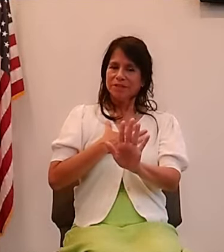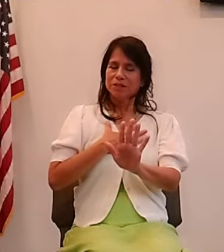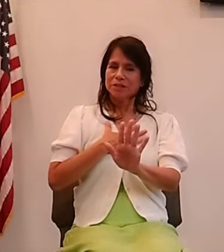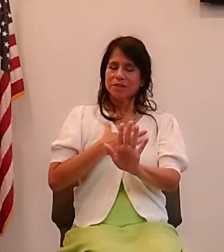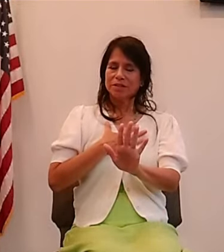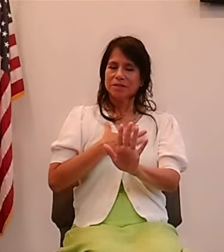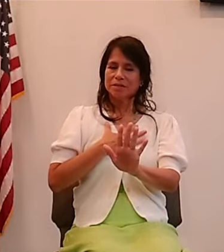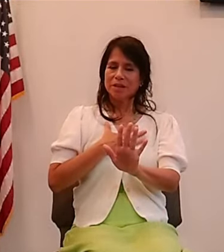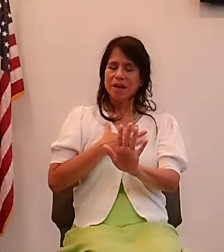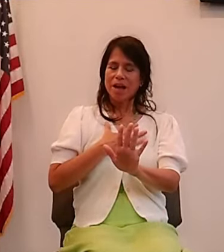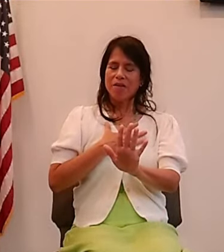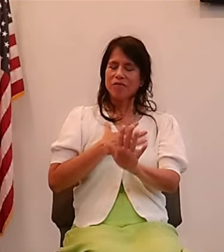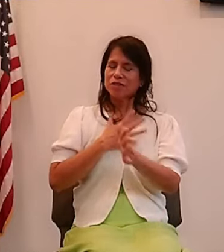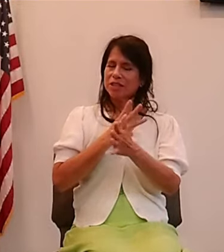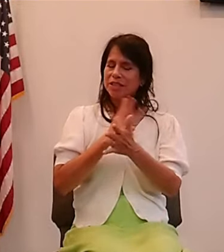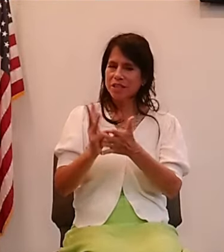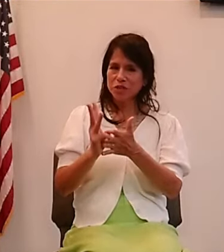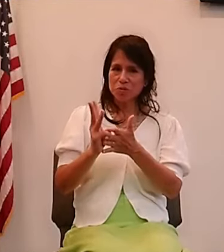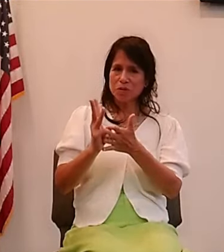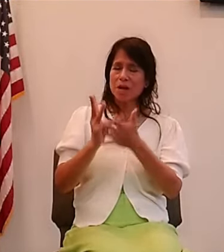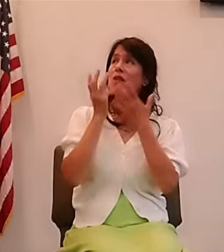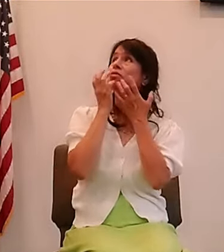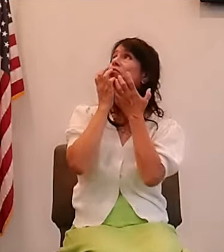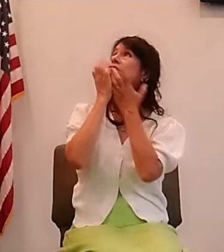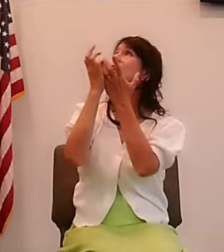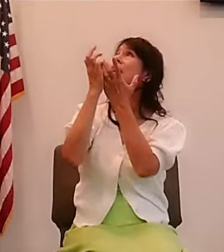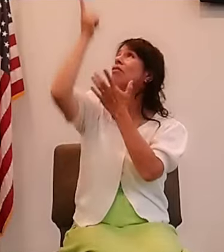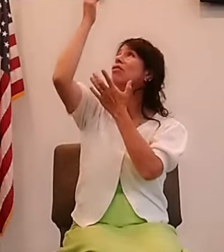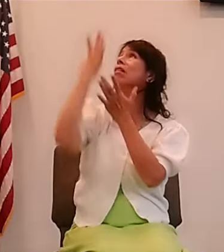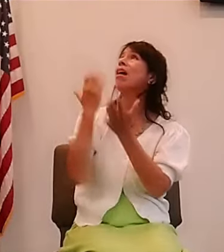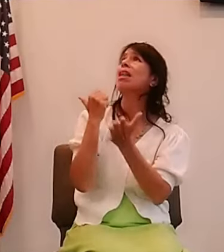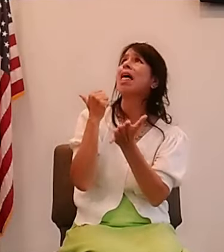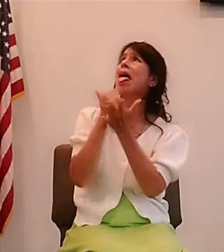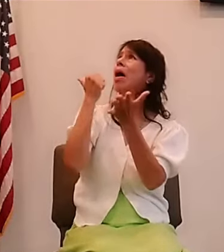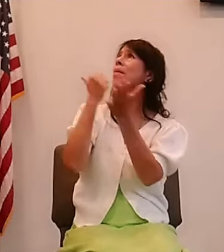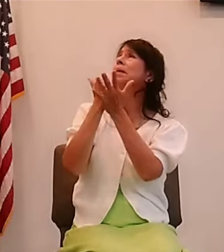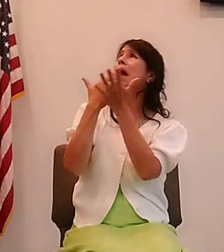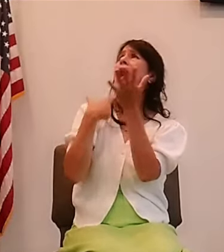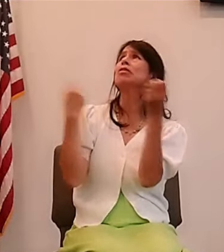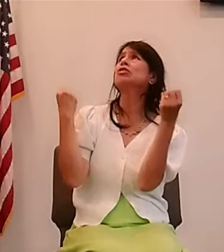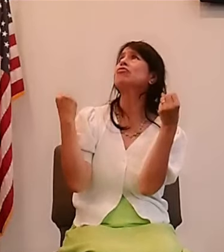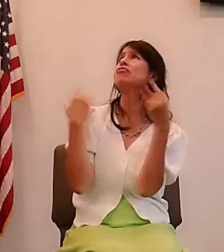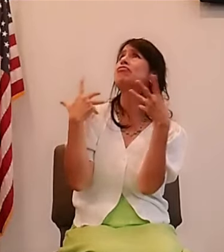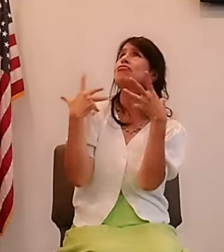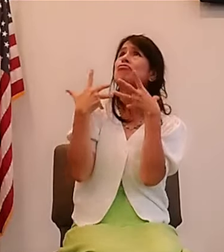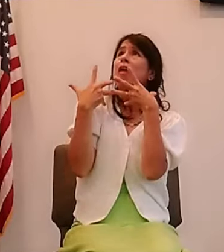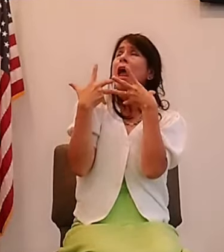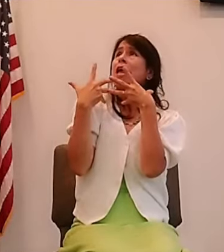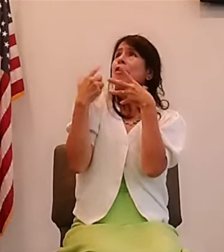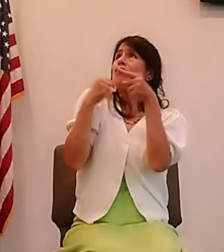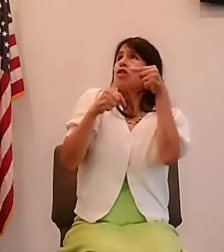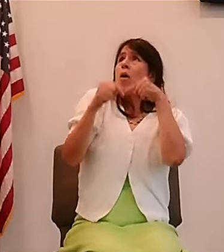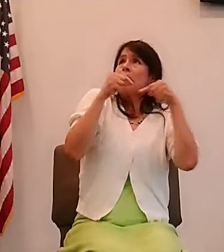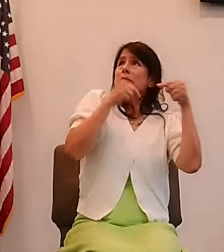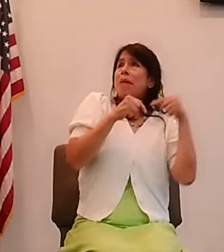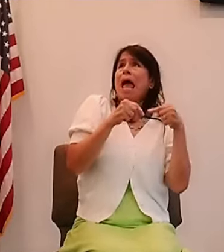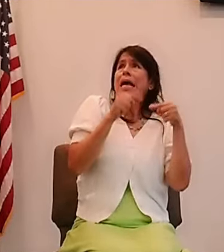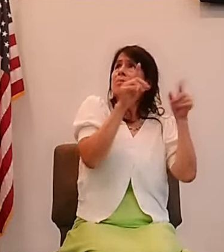I would cry out to God to help me because I was so terrified of going back and just being the